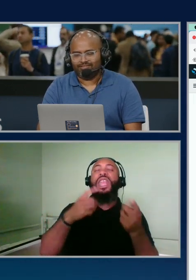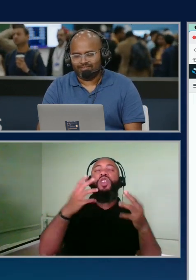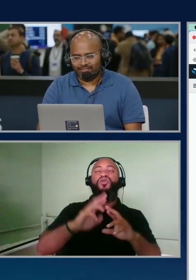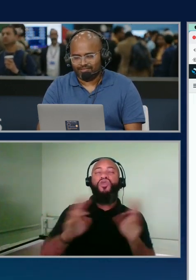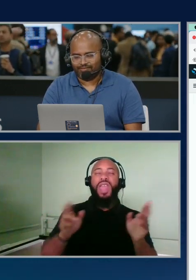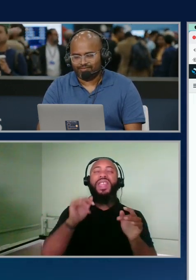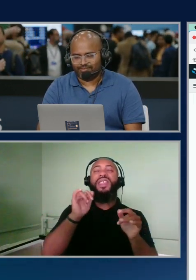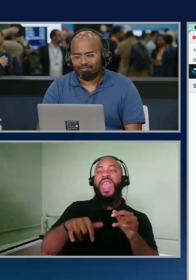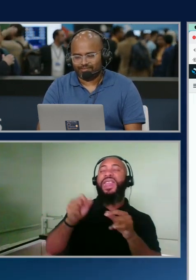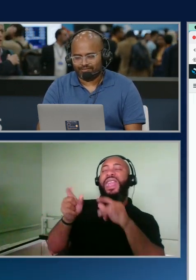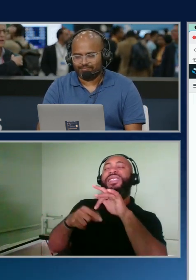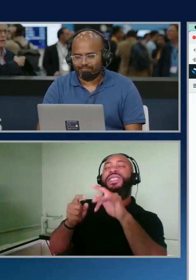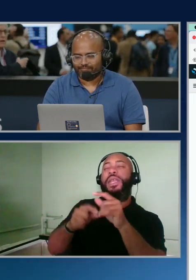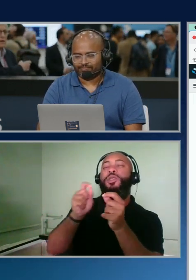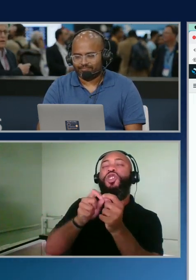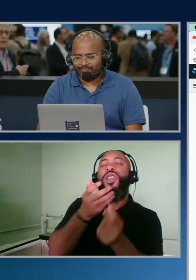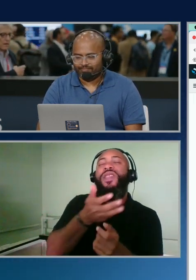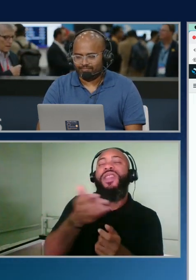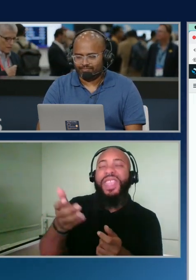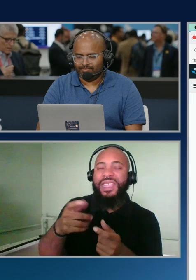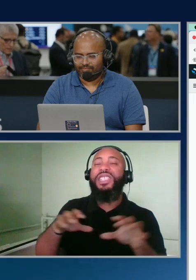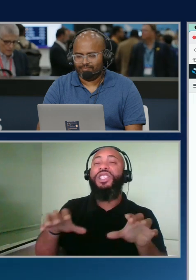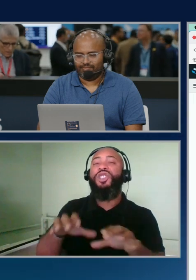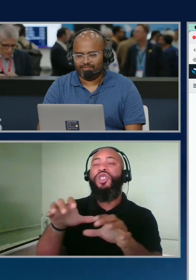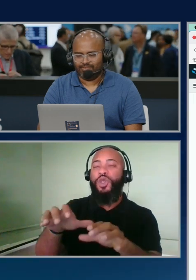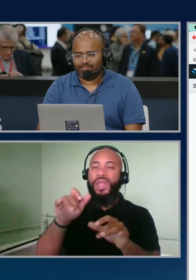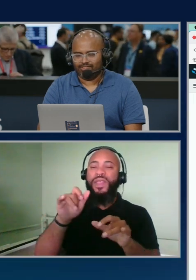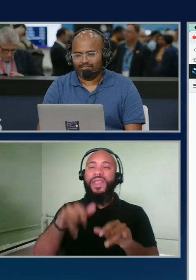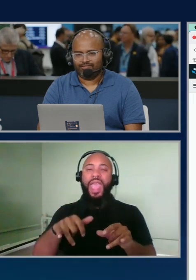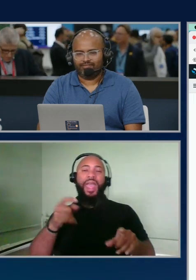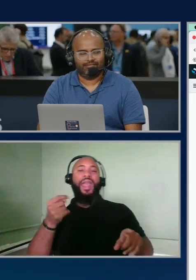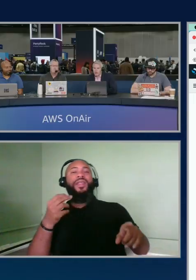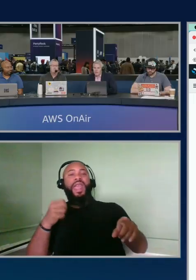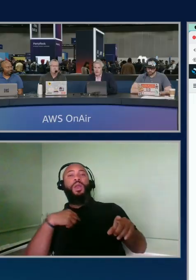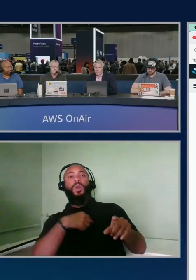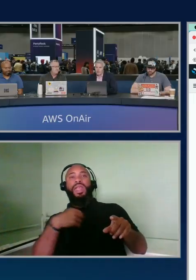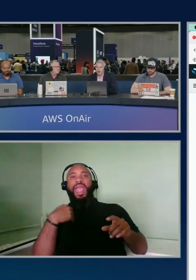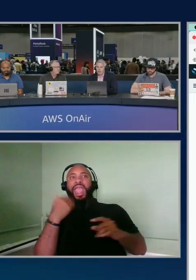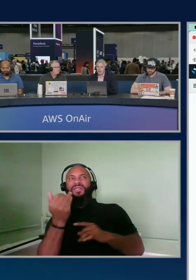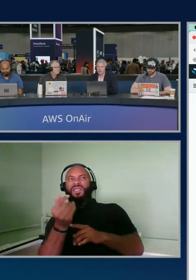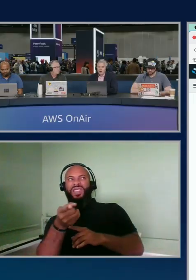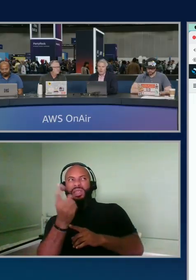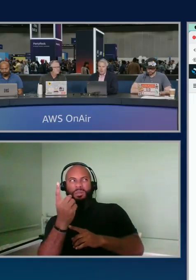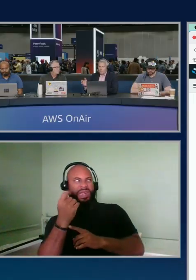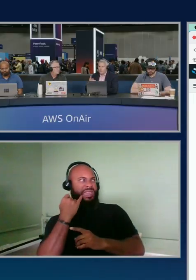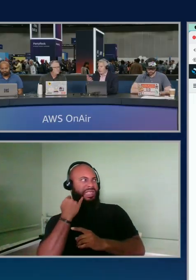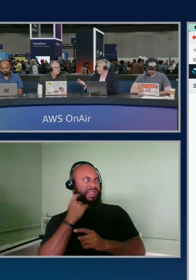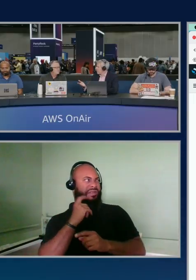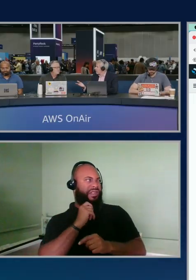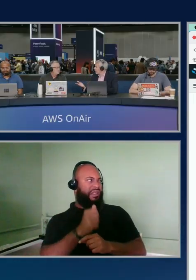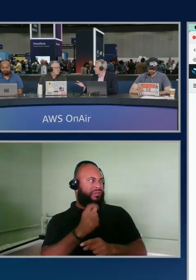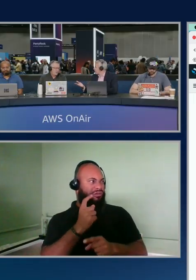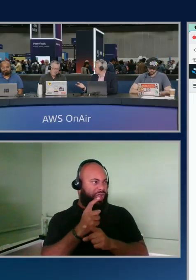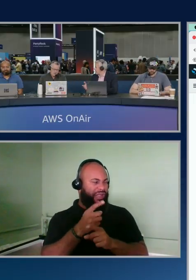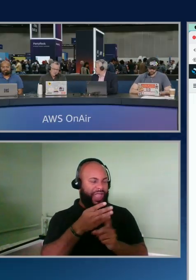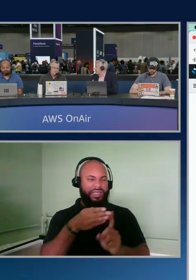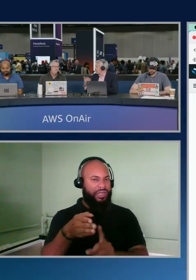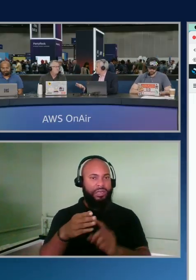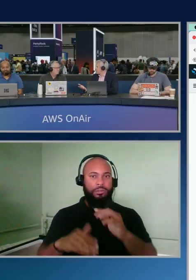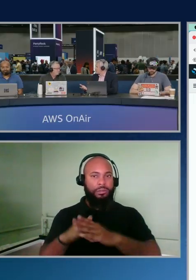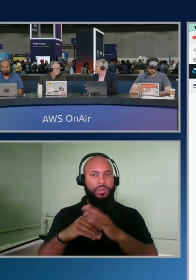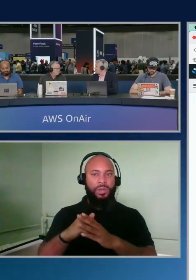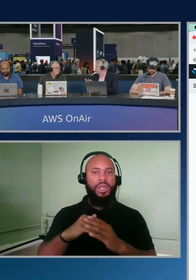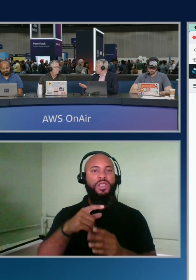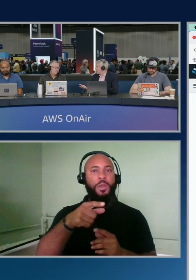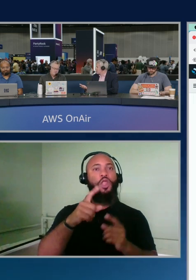intelligent access. Yeah. Exactly. And then, you know, we have 15 minutes is the default, right, if I read correctly. Yeah. Yeah. But you can modify that depending upon